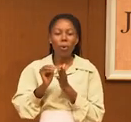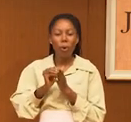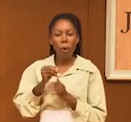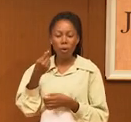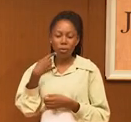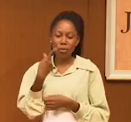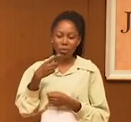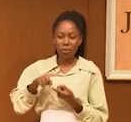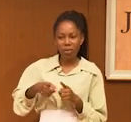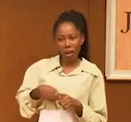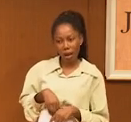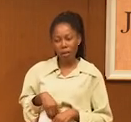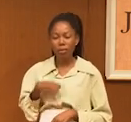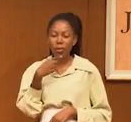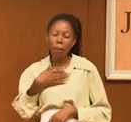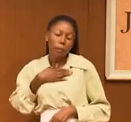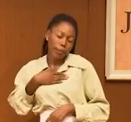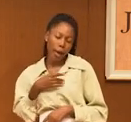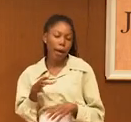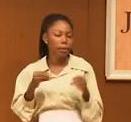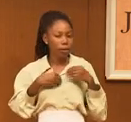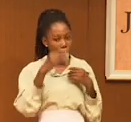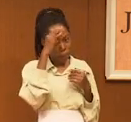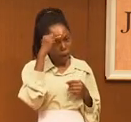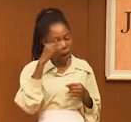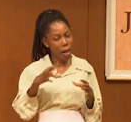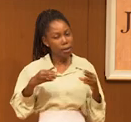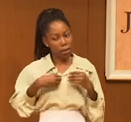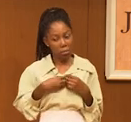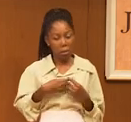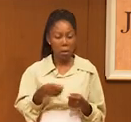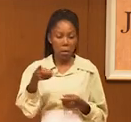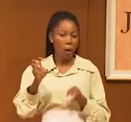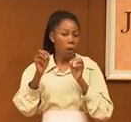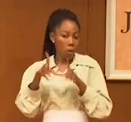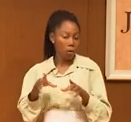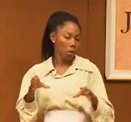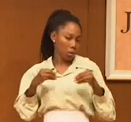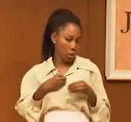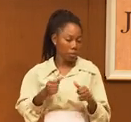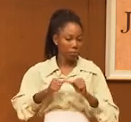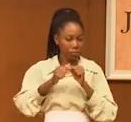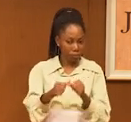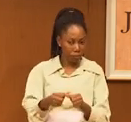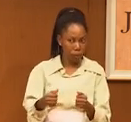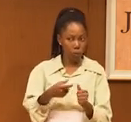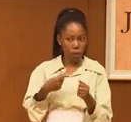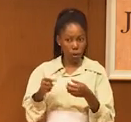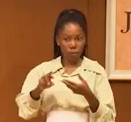families, they started calling me and all that. So I accepted. We started the relationship